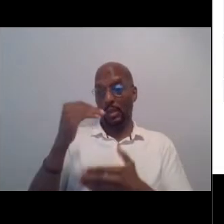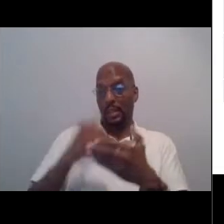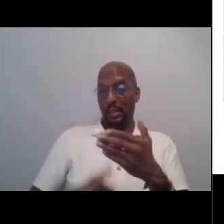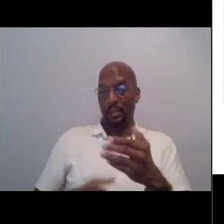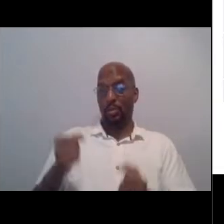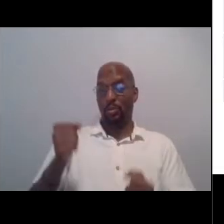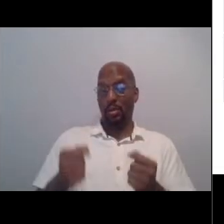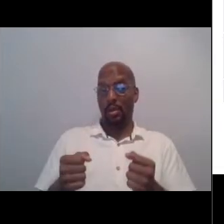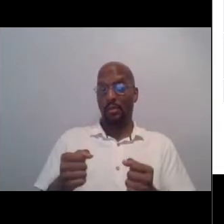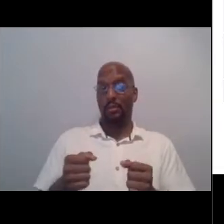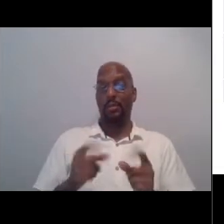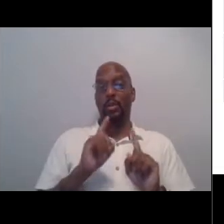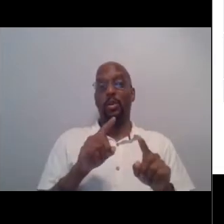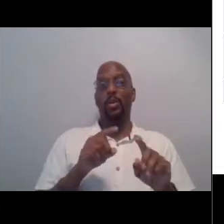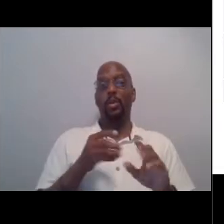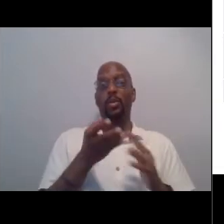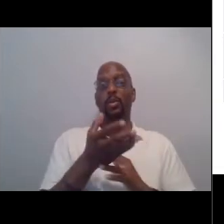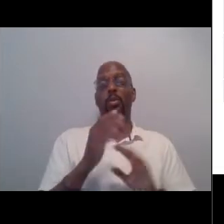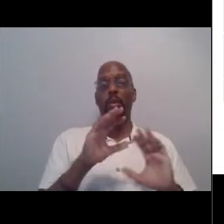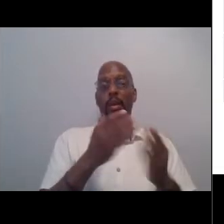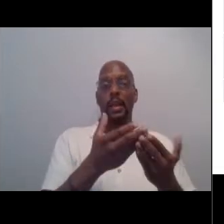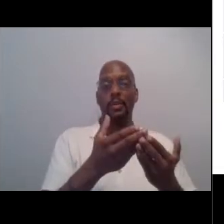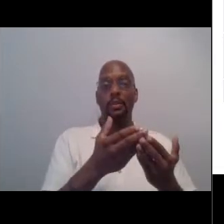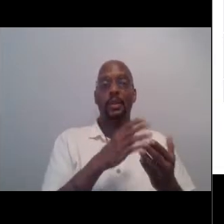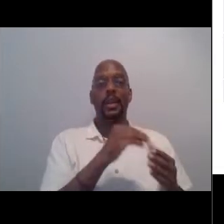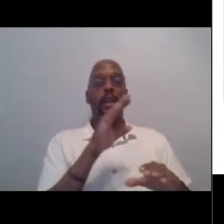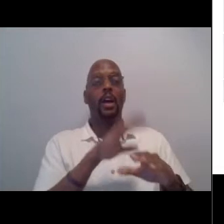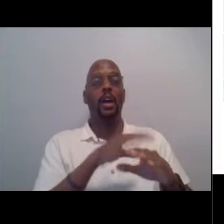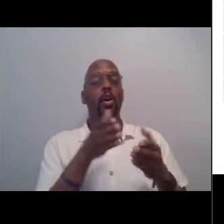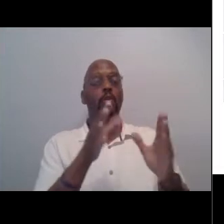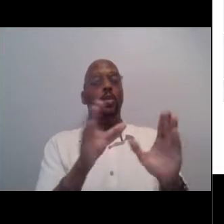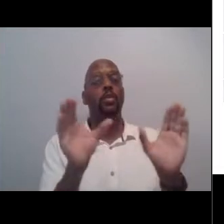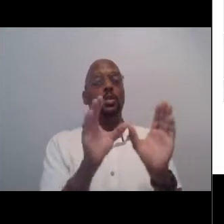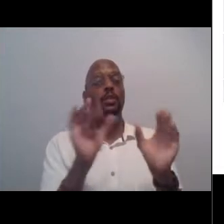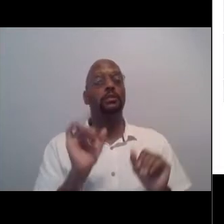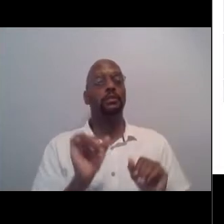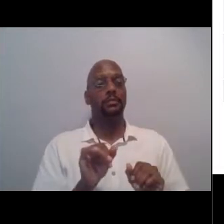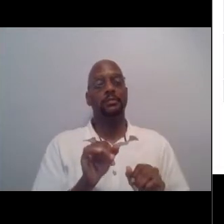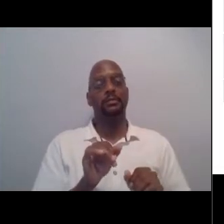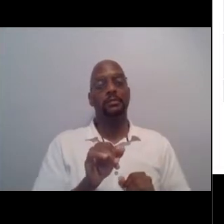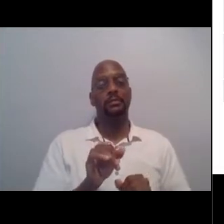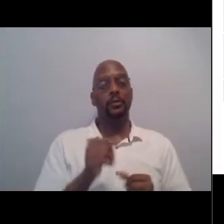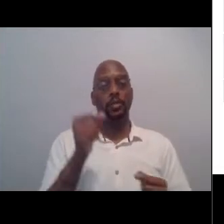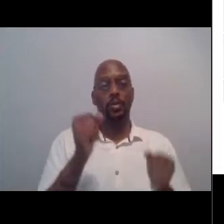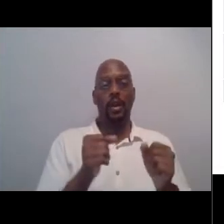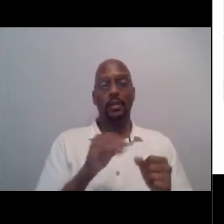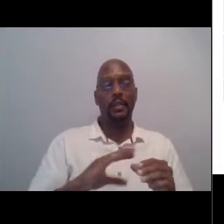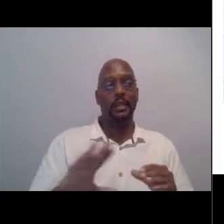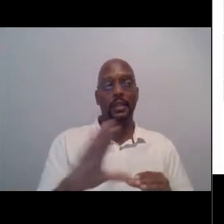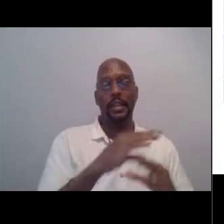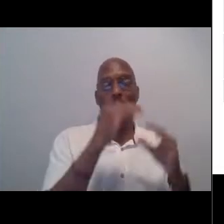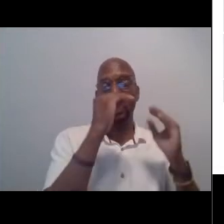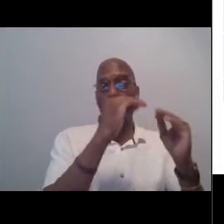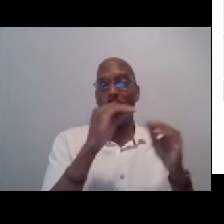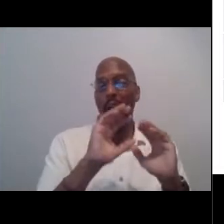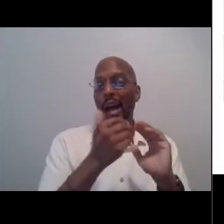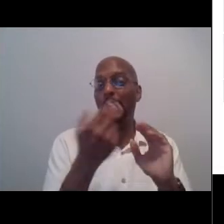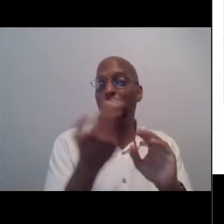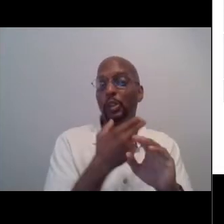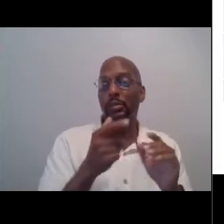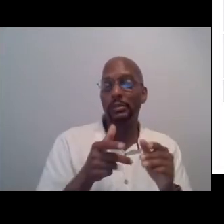both classroom-based and on-road certification. Drivers are taught to use the